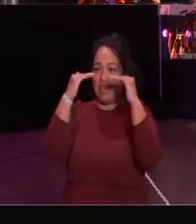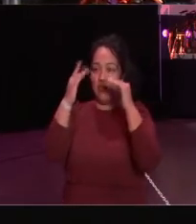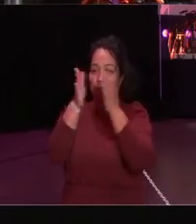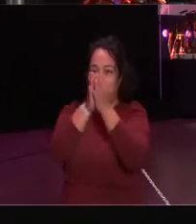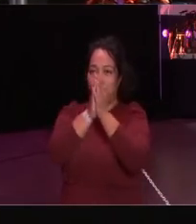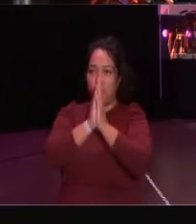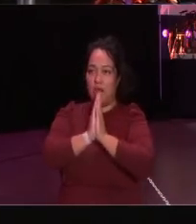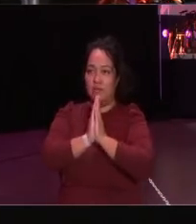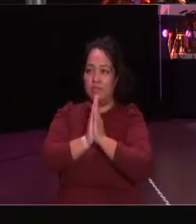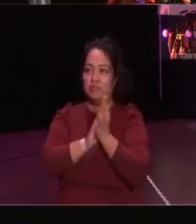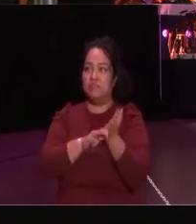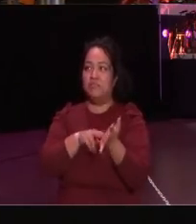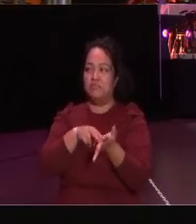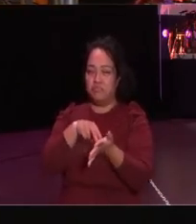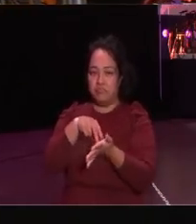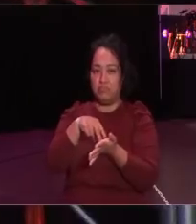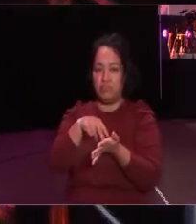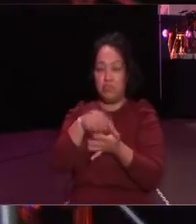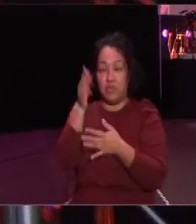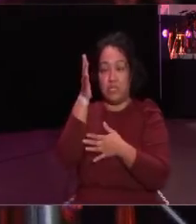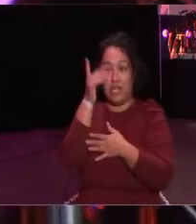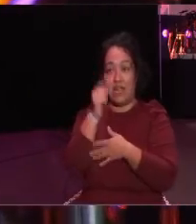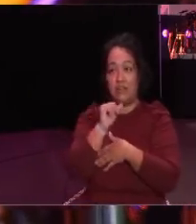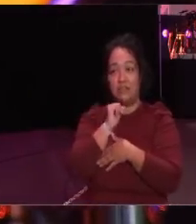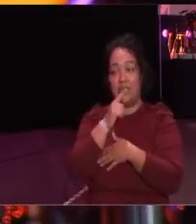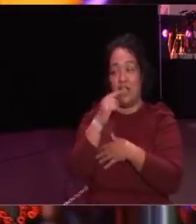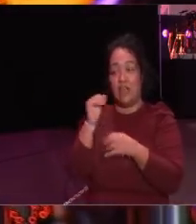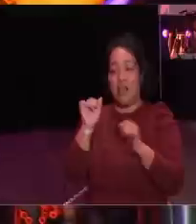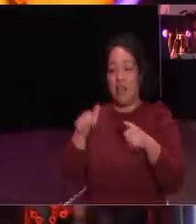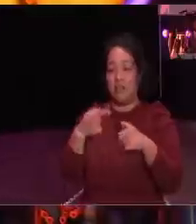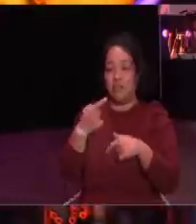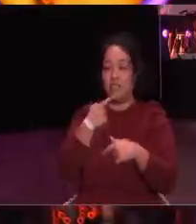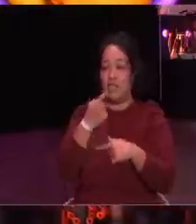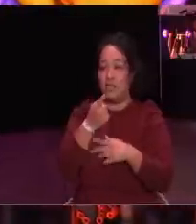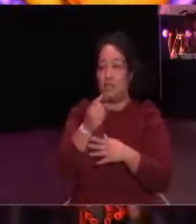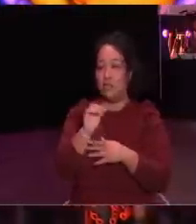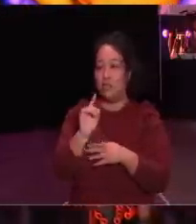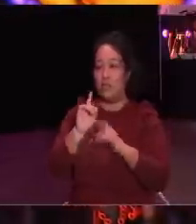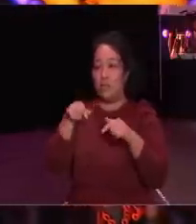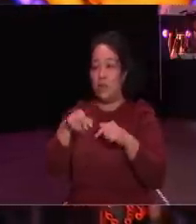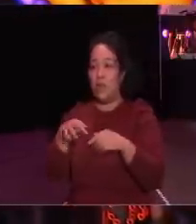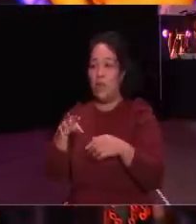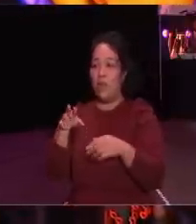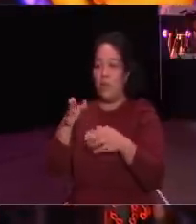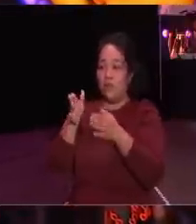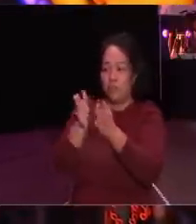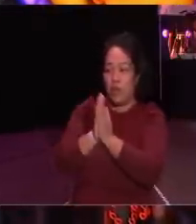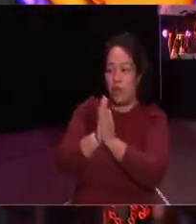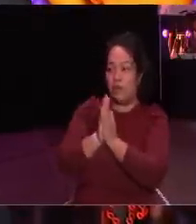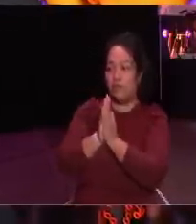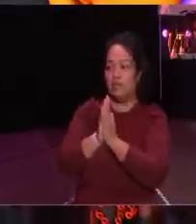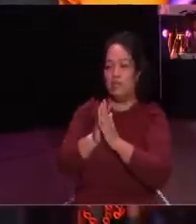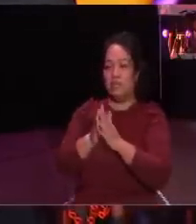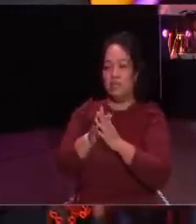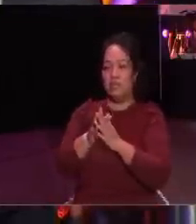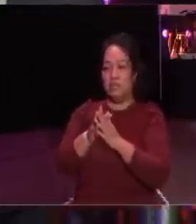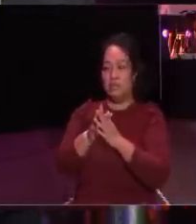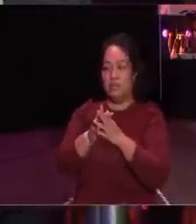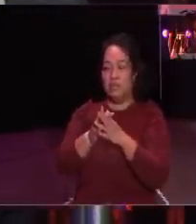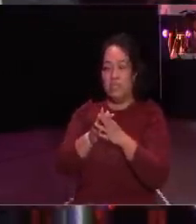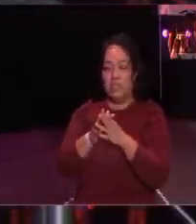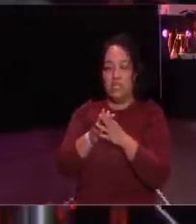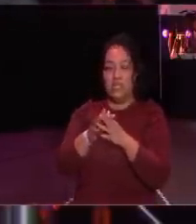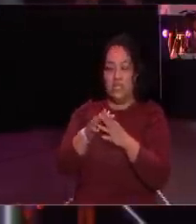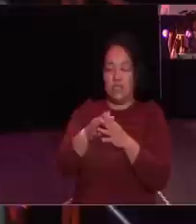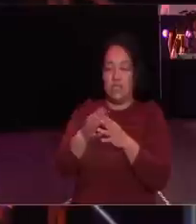que decir, ve orar. Your dad doesn't have to tell you, hey, go pray. Solito te levantas por you la mañana. Get up by yourself in the morning. Nadie te tiene